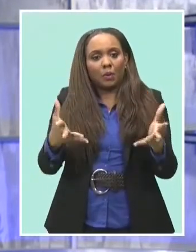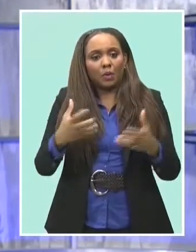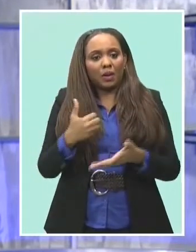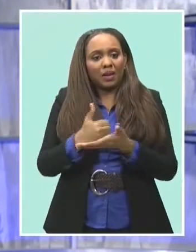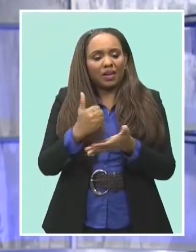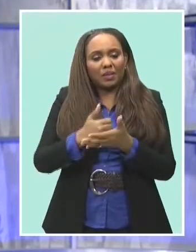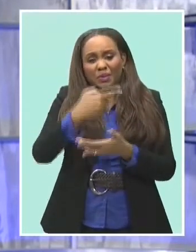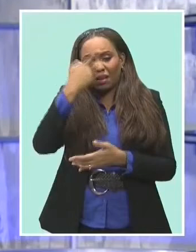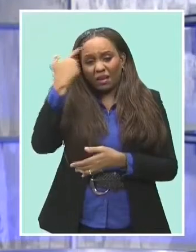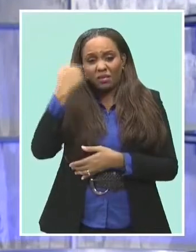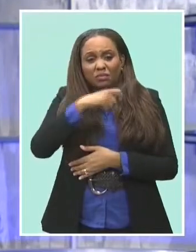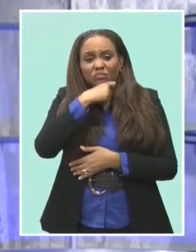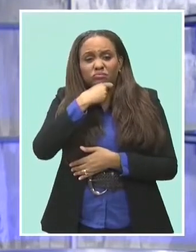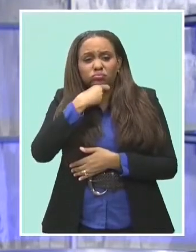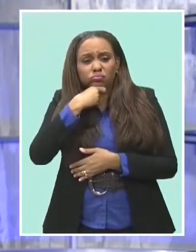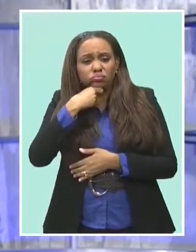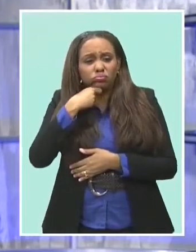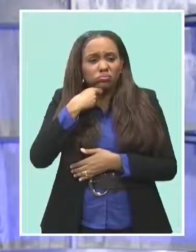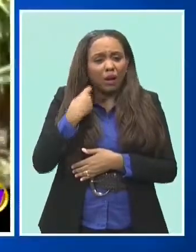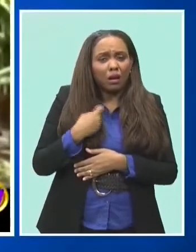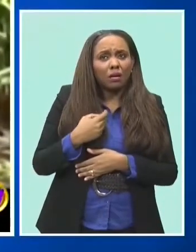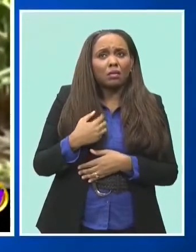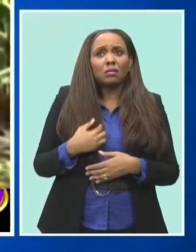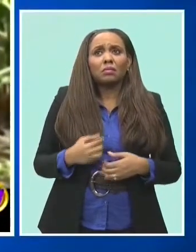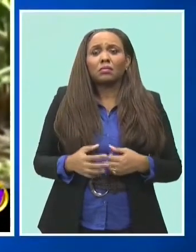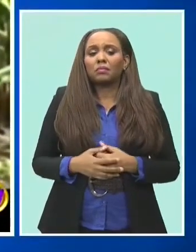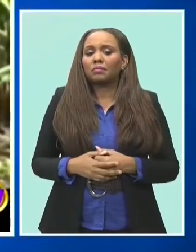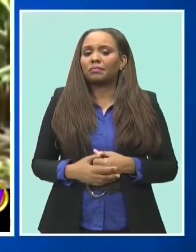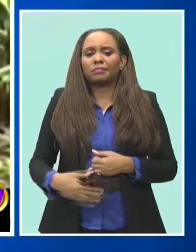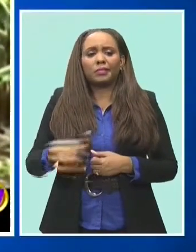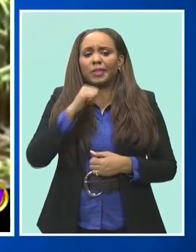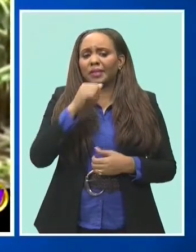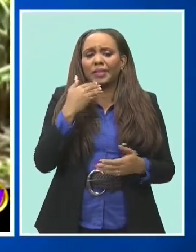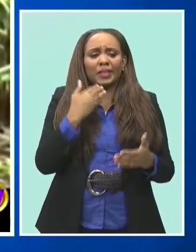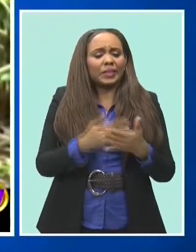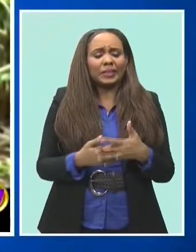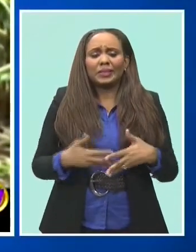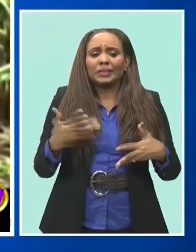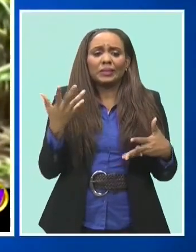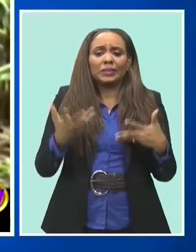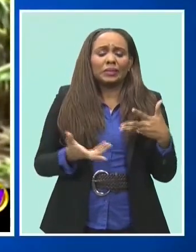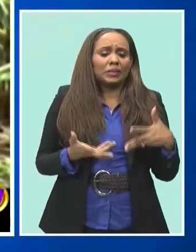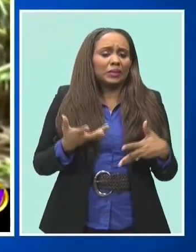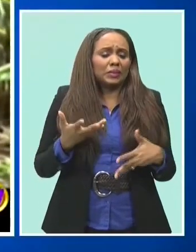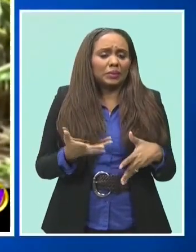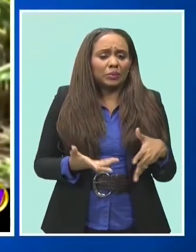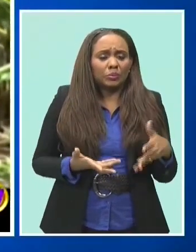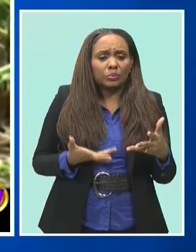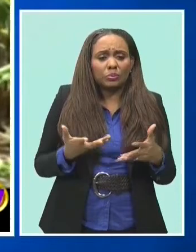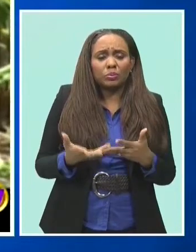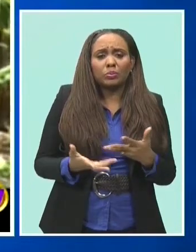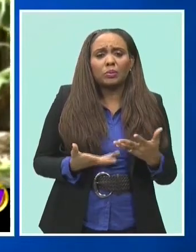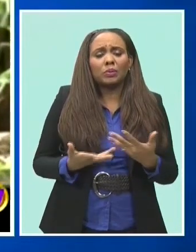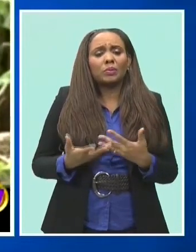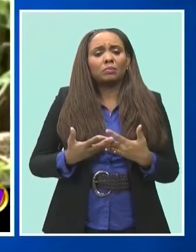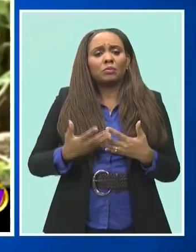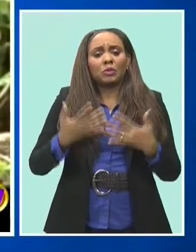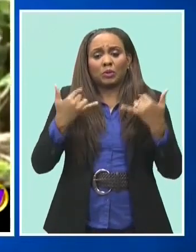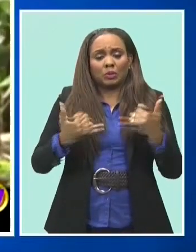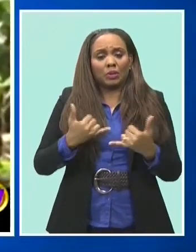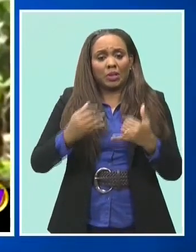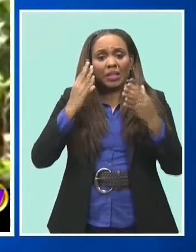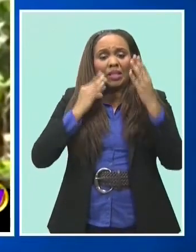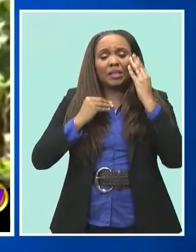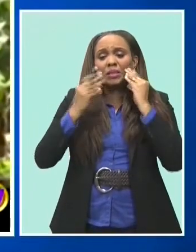cope with the drought. Not coping very well at all. We have experiencing